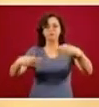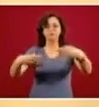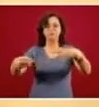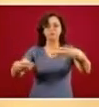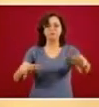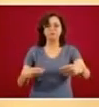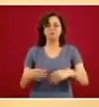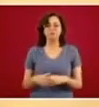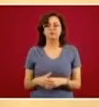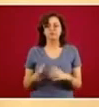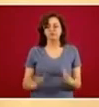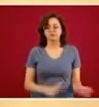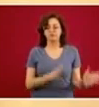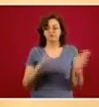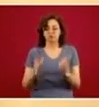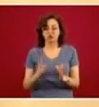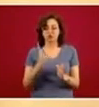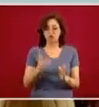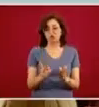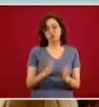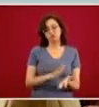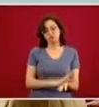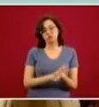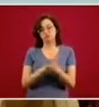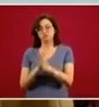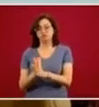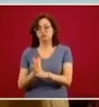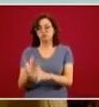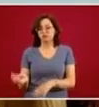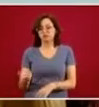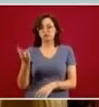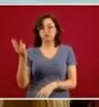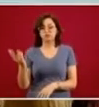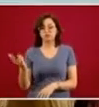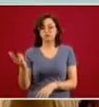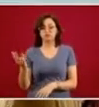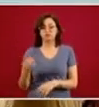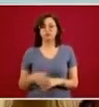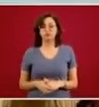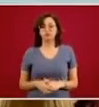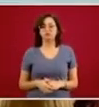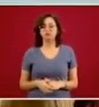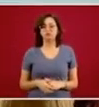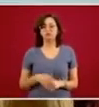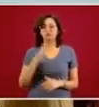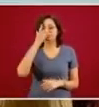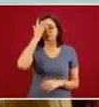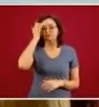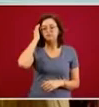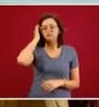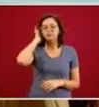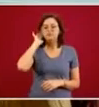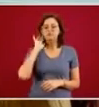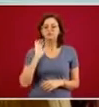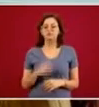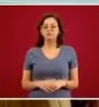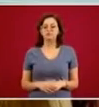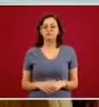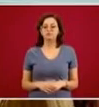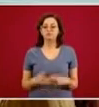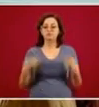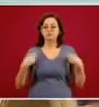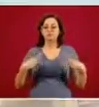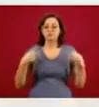inhabitants. This rate will also present some variation in the upcoming weeks as we move forward to phase 2 of